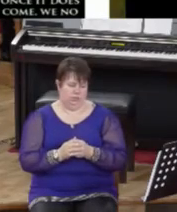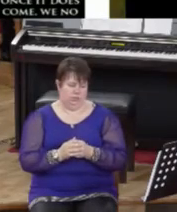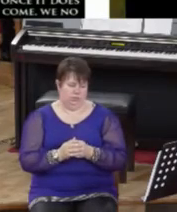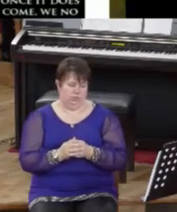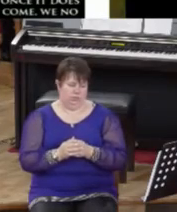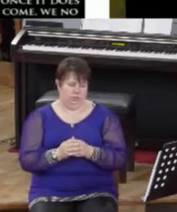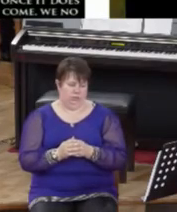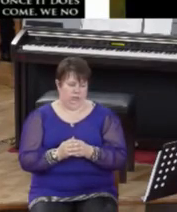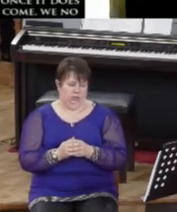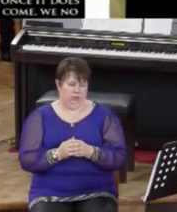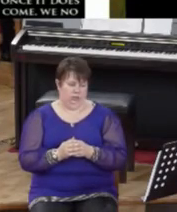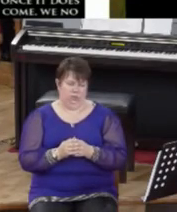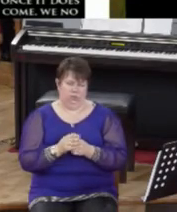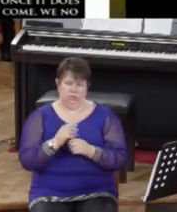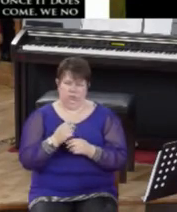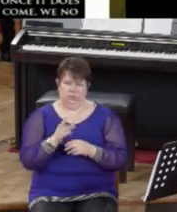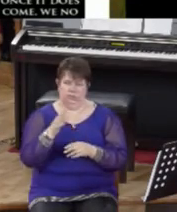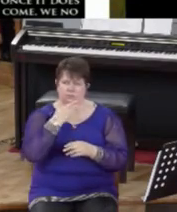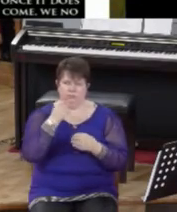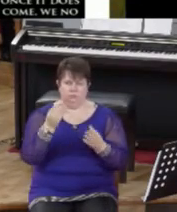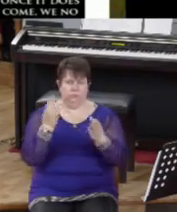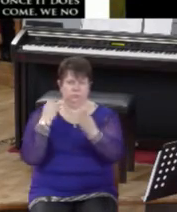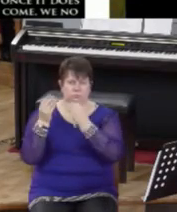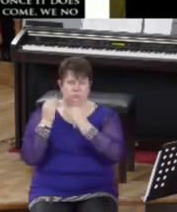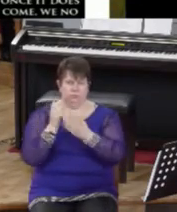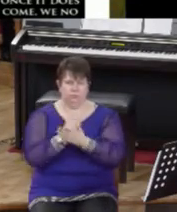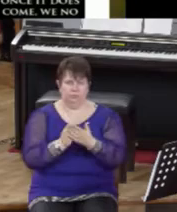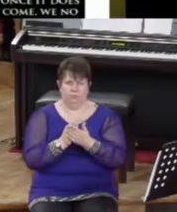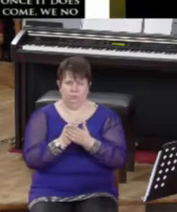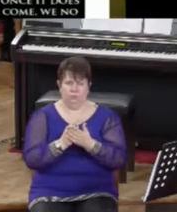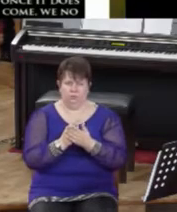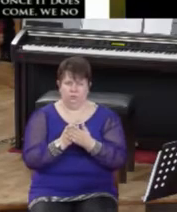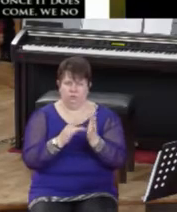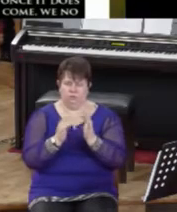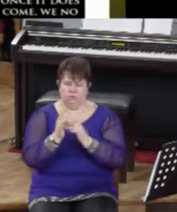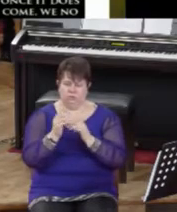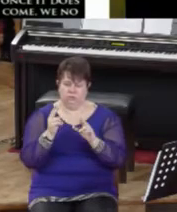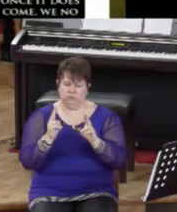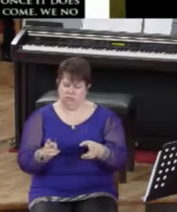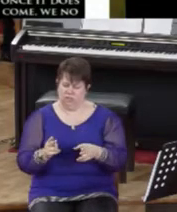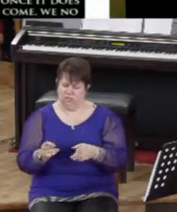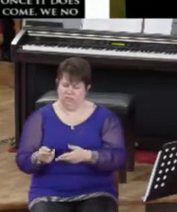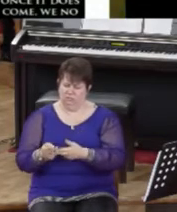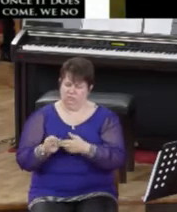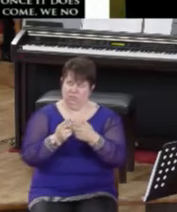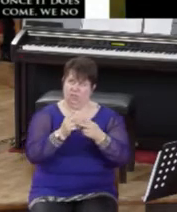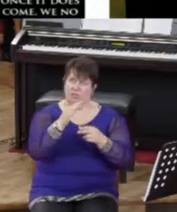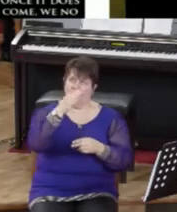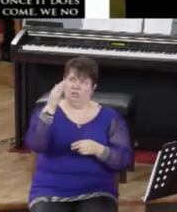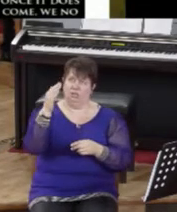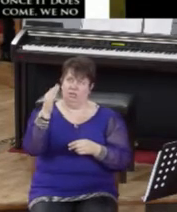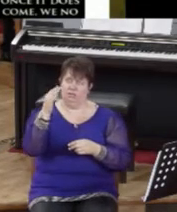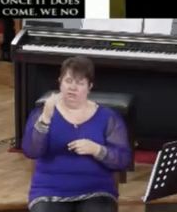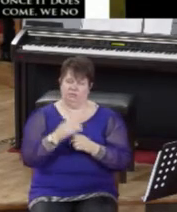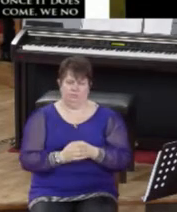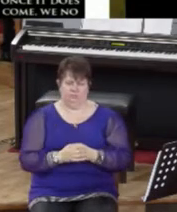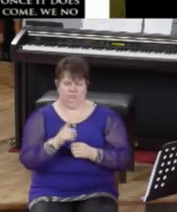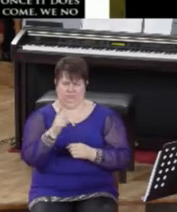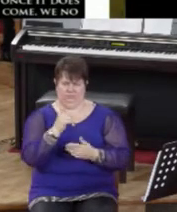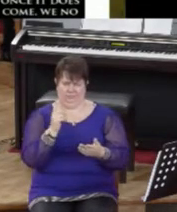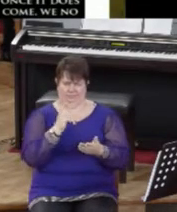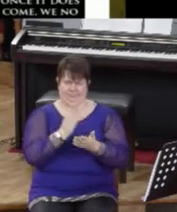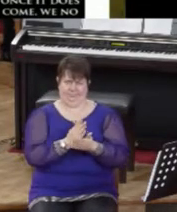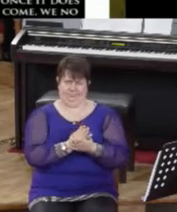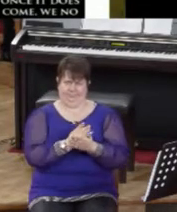saying about Jesus having died and been brought back to life, They sneered at him.